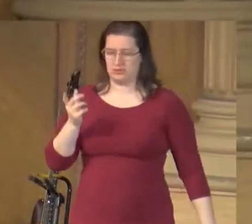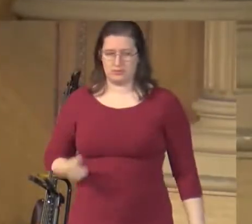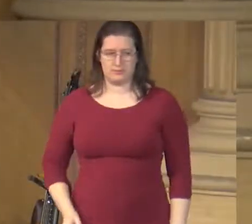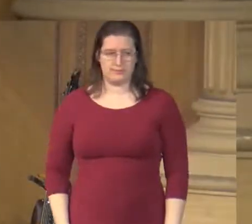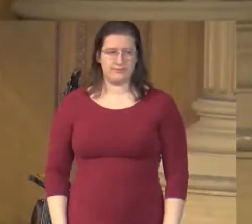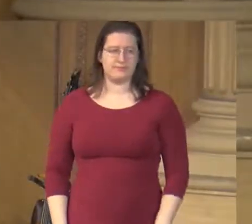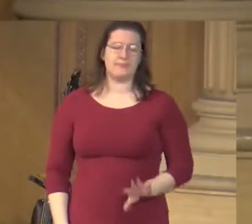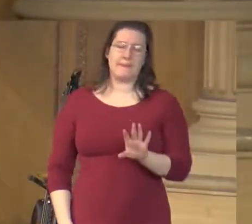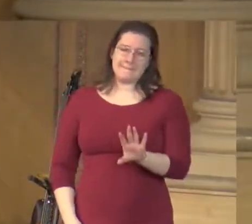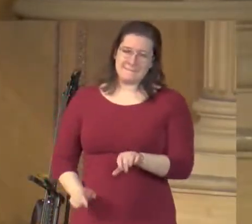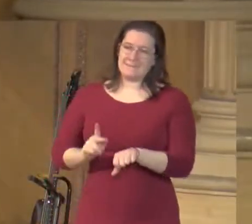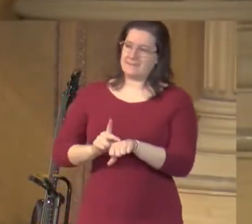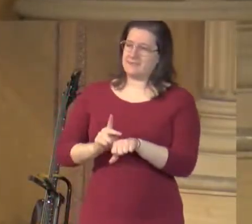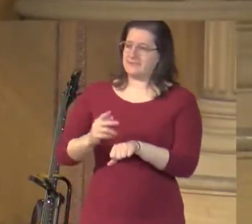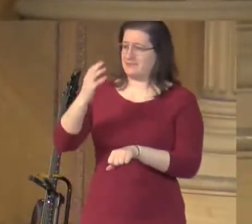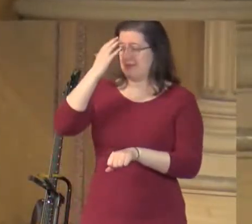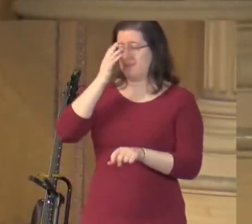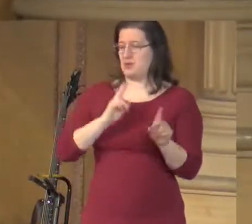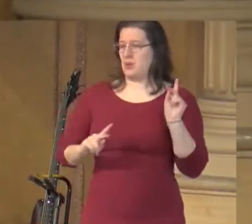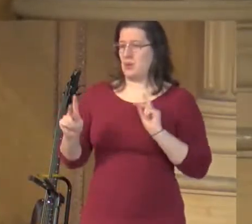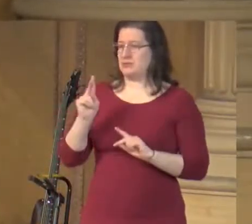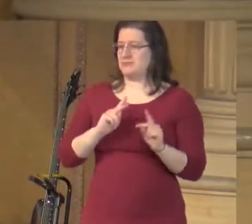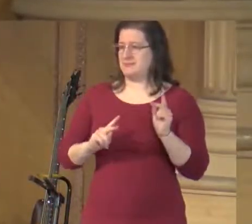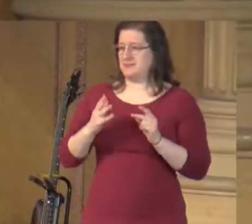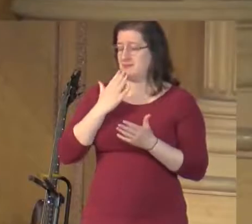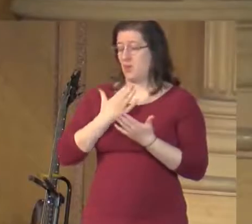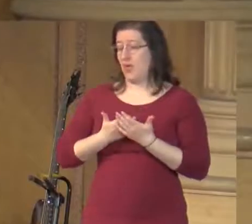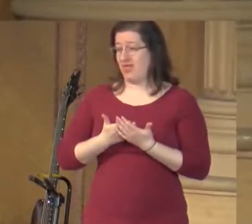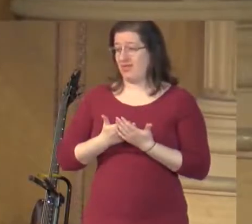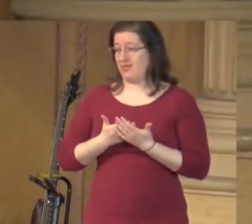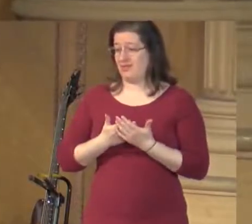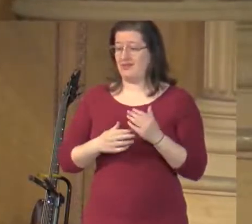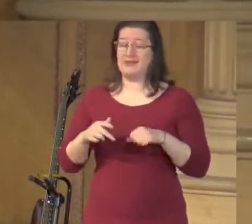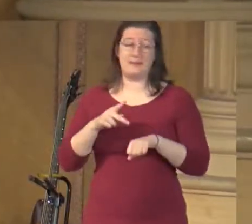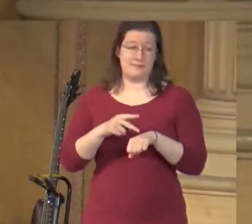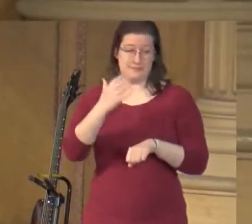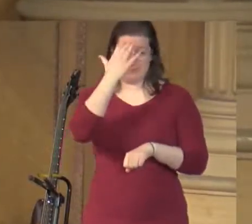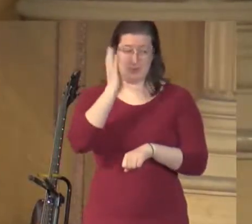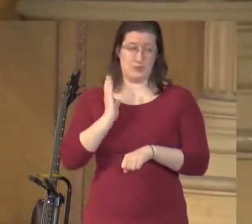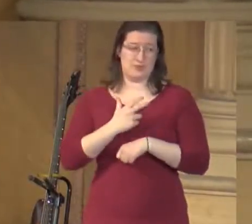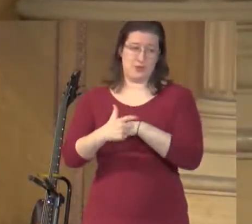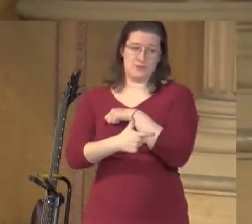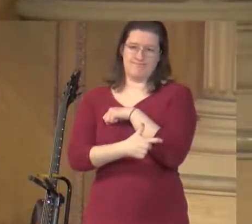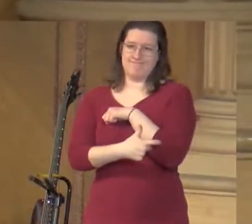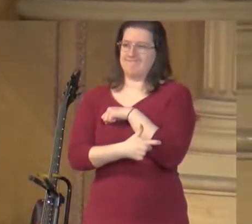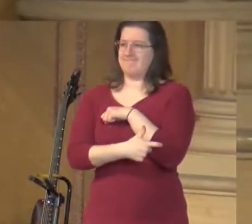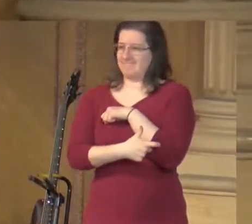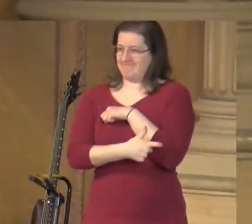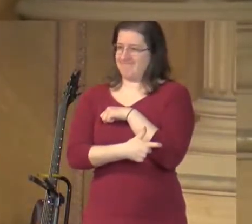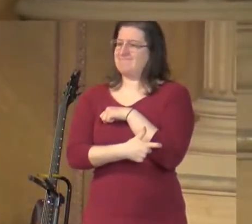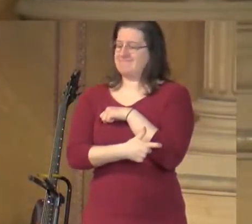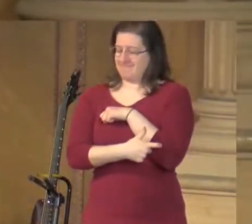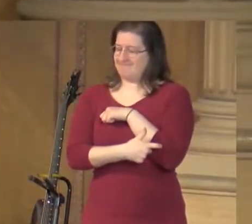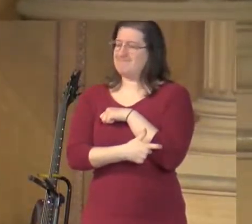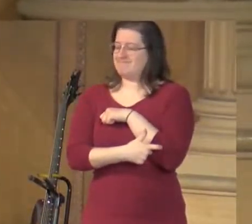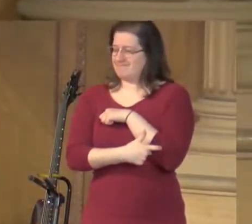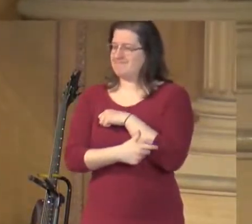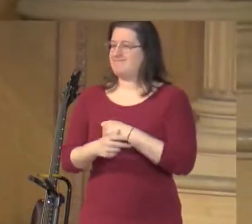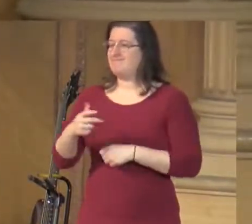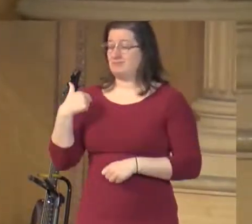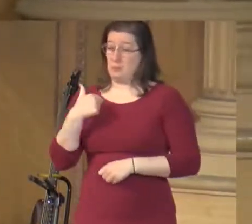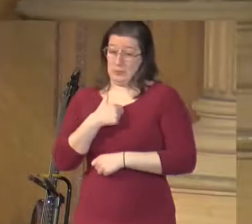Now, Peter knows people and he knows what our temptation is. Our temptation is to